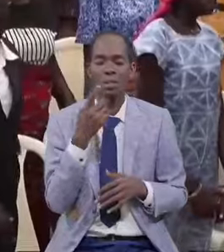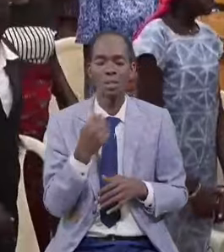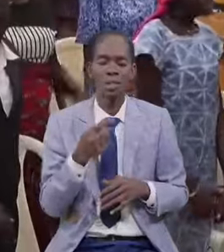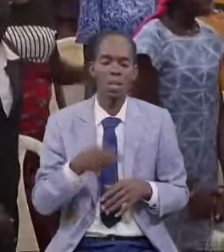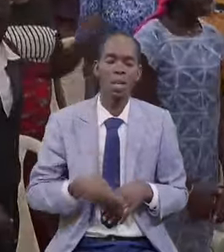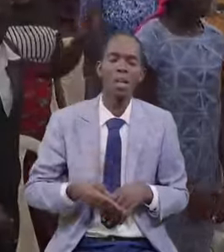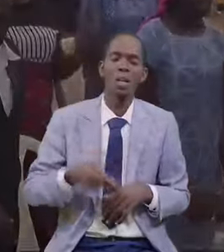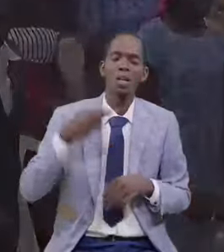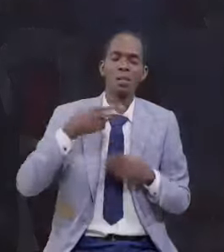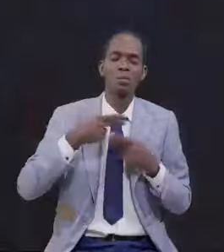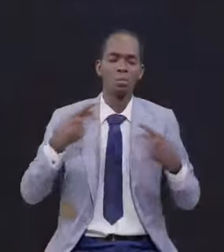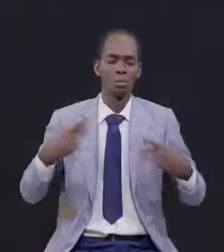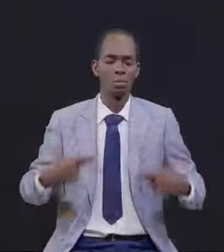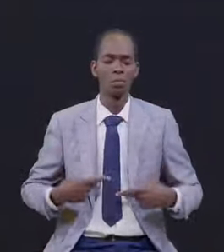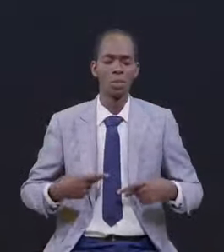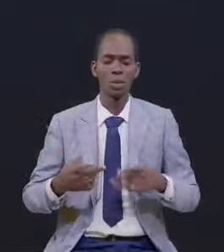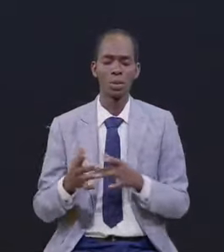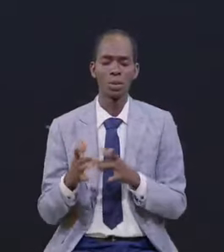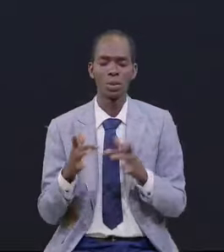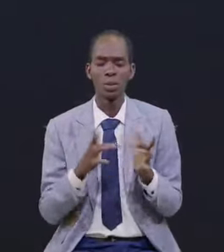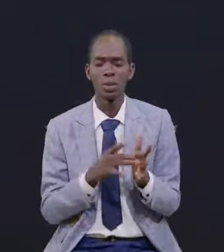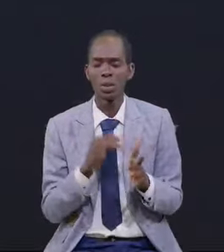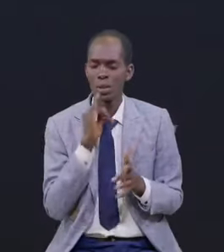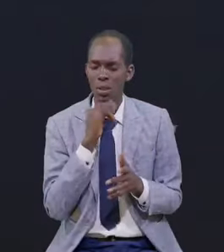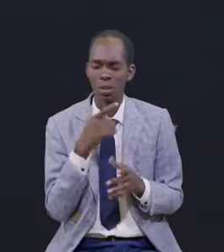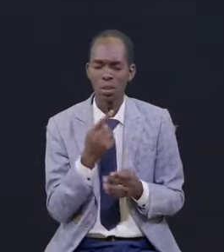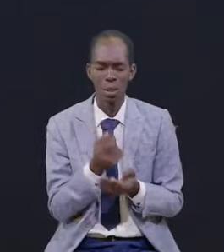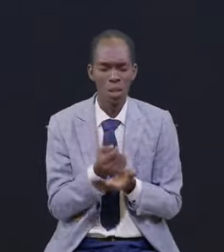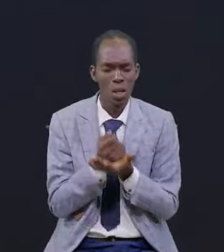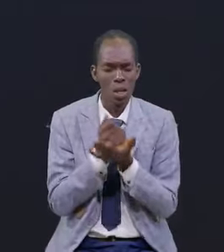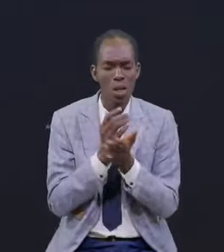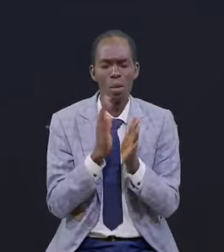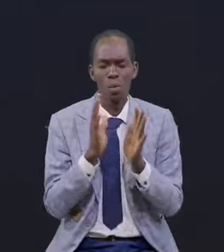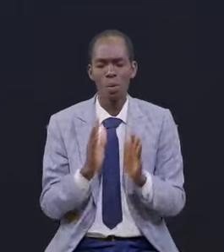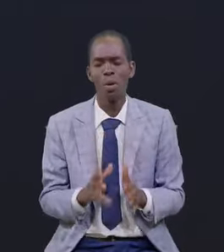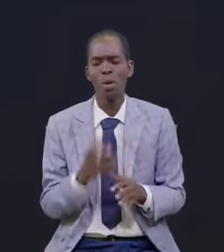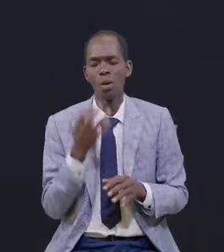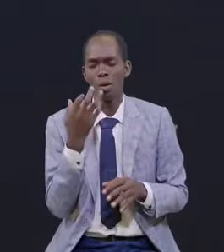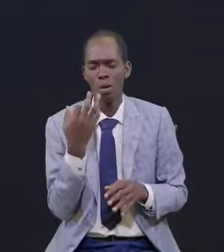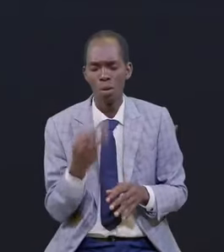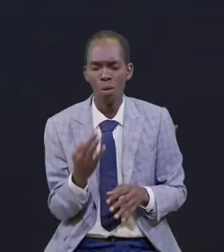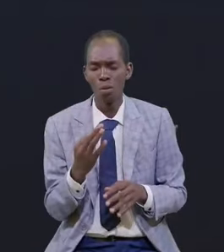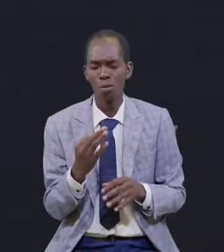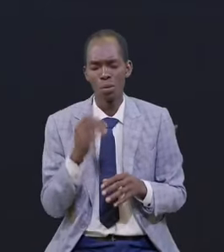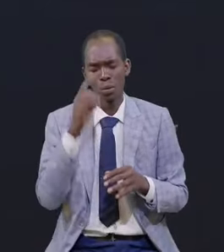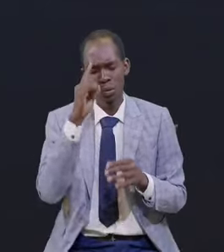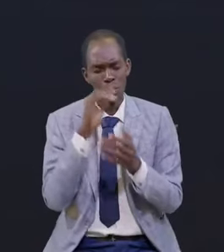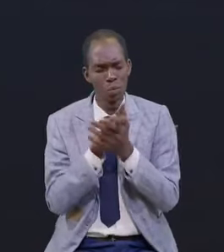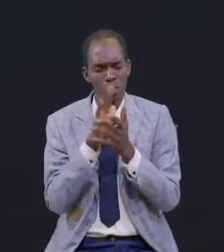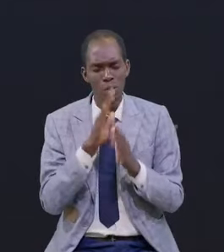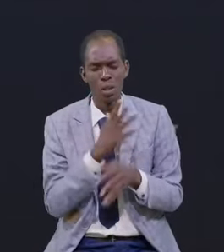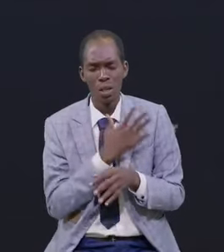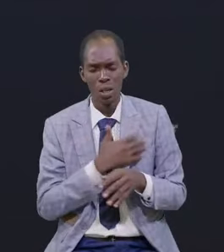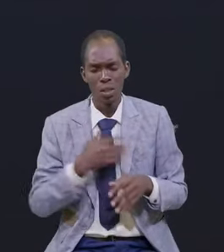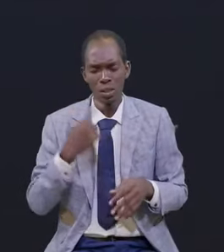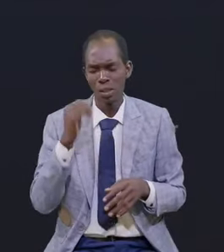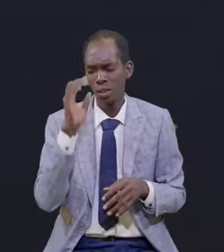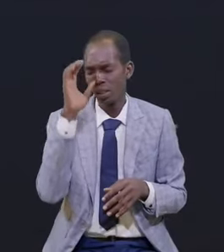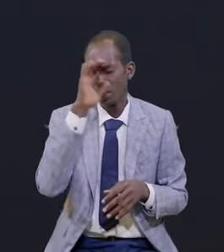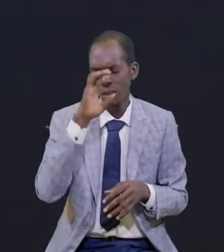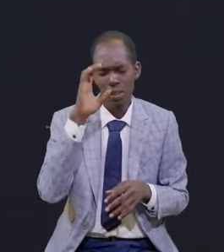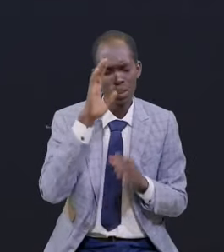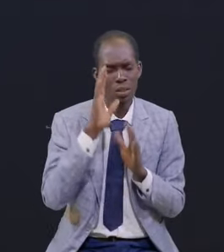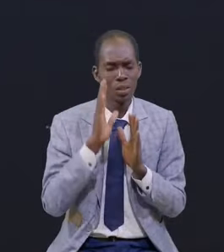helper the helper of sins the helper of sickers I want you to pray and say the high